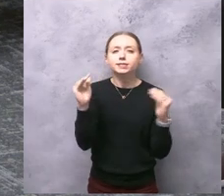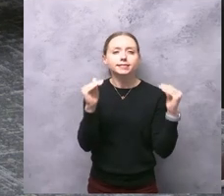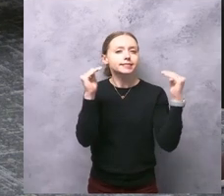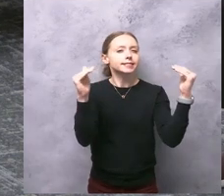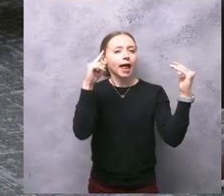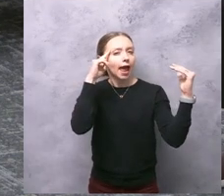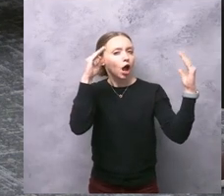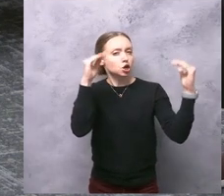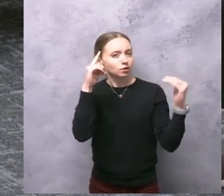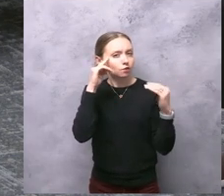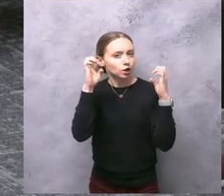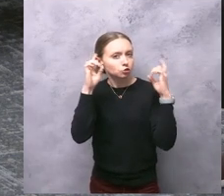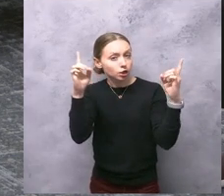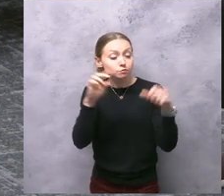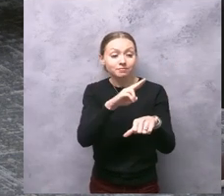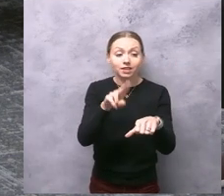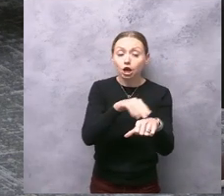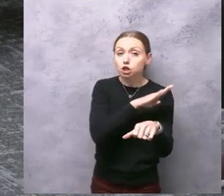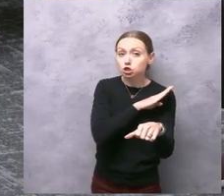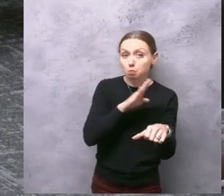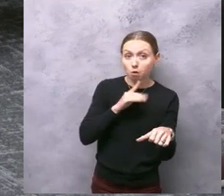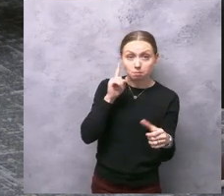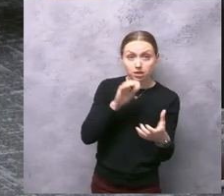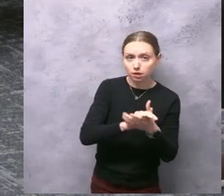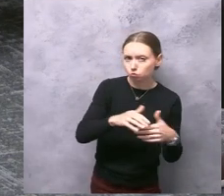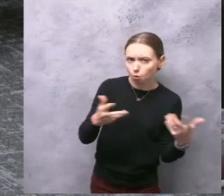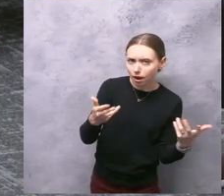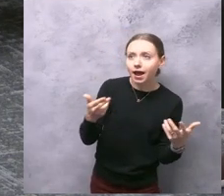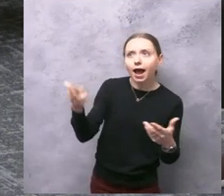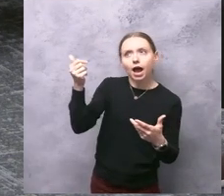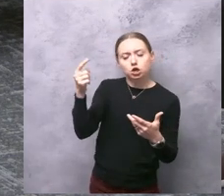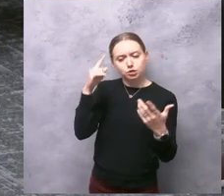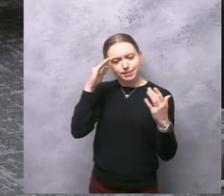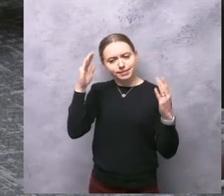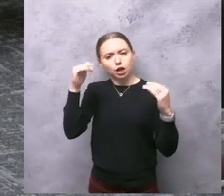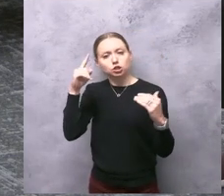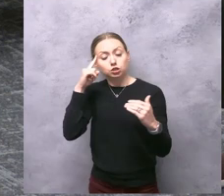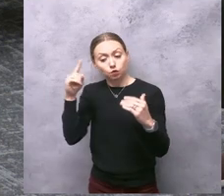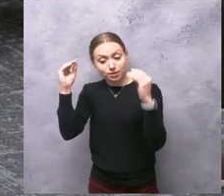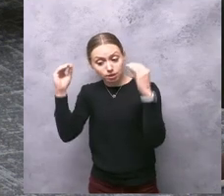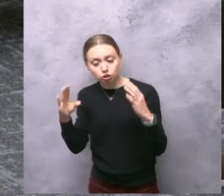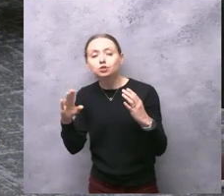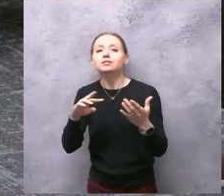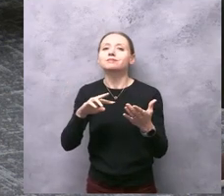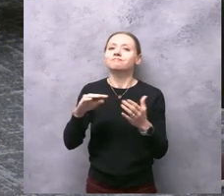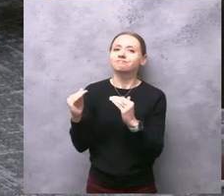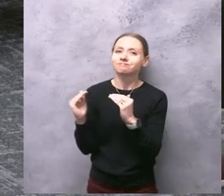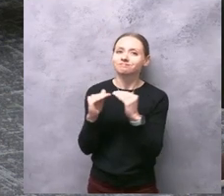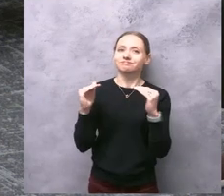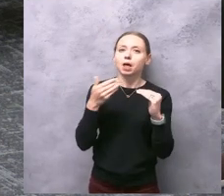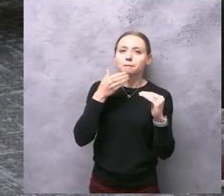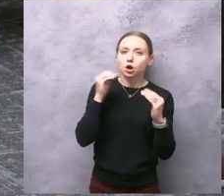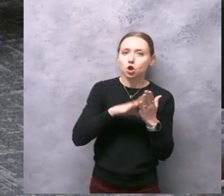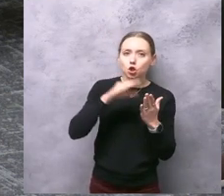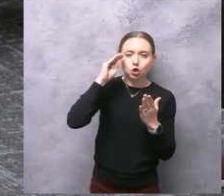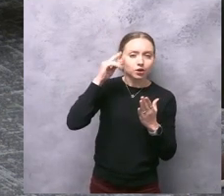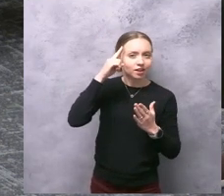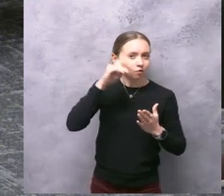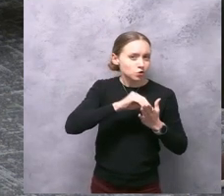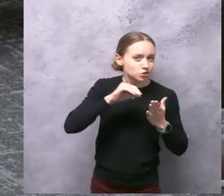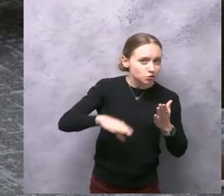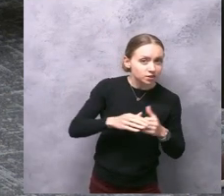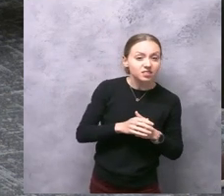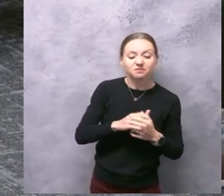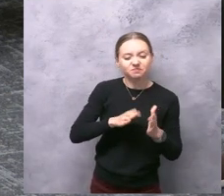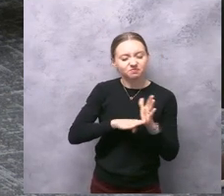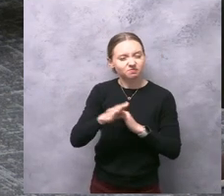the National Board believes higher standards for teachers equals better learning for students. It was designed to develop, retain, and